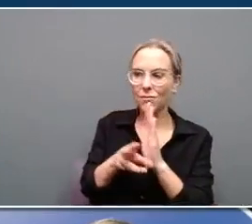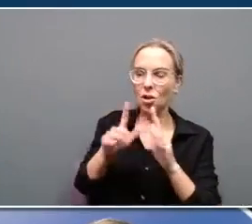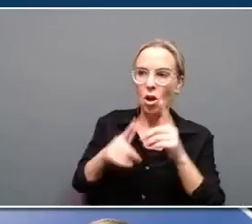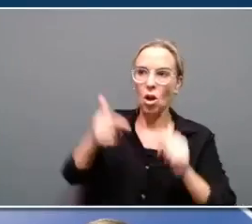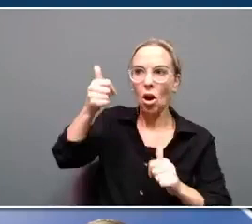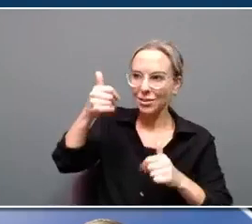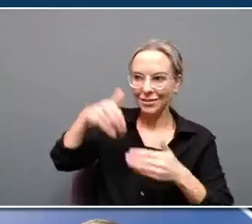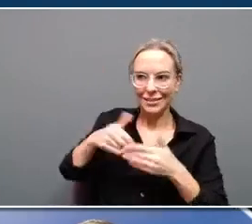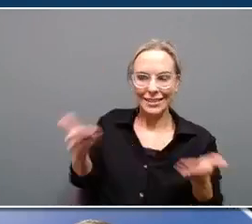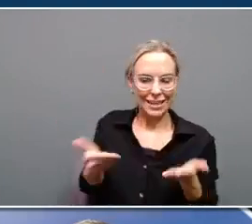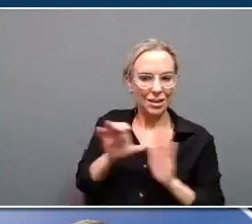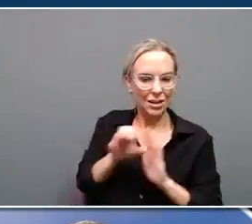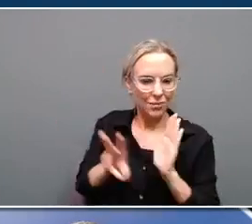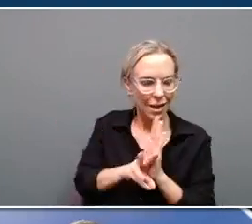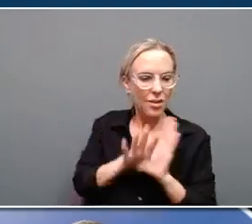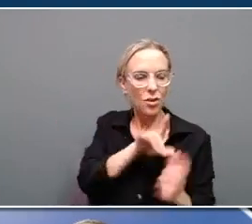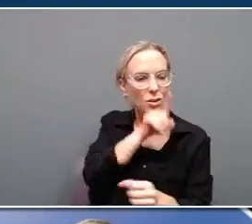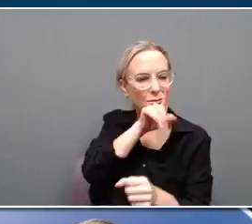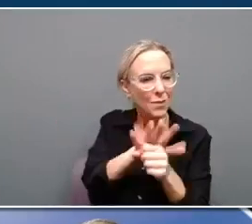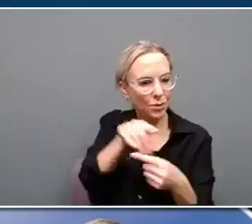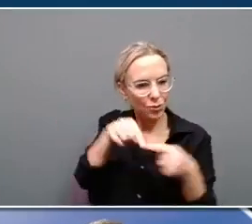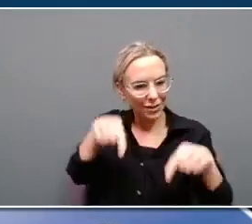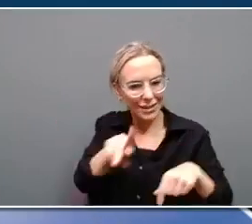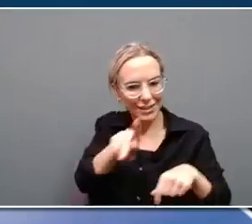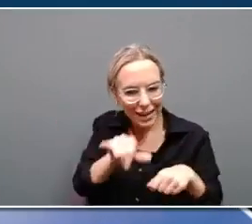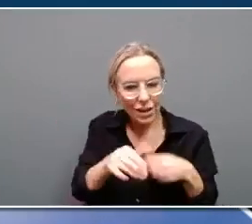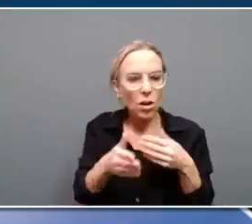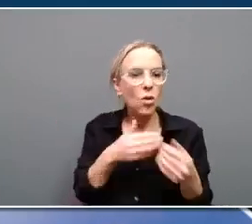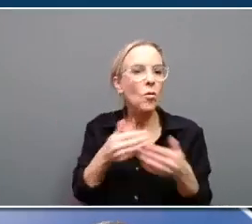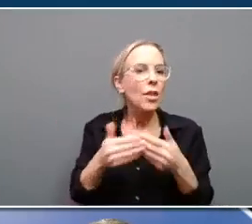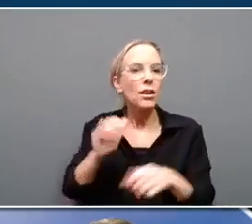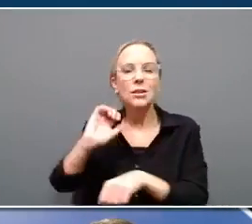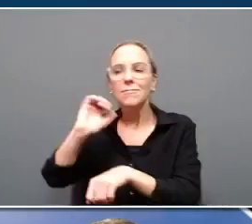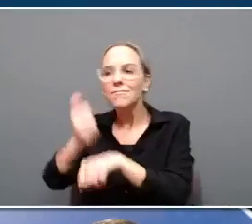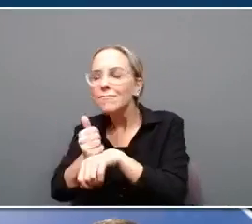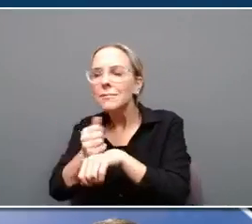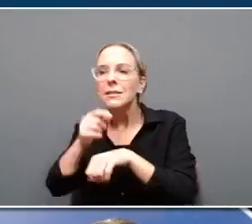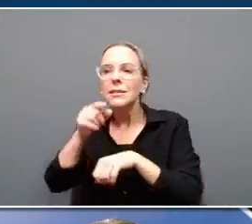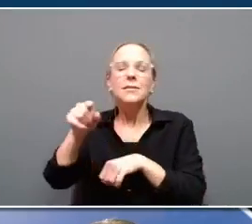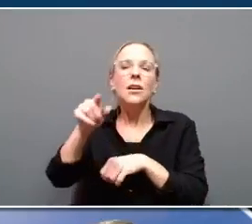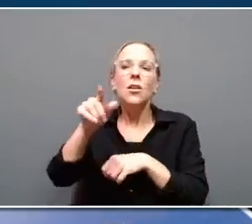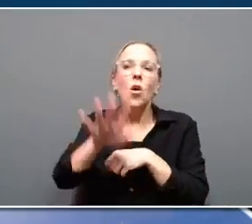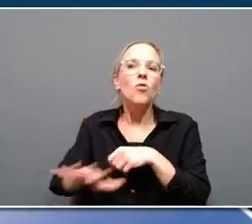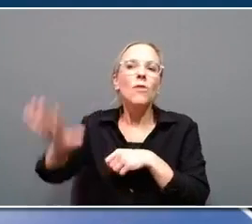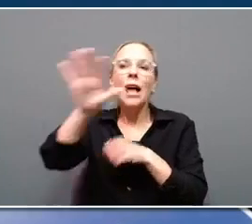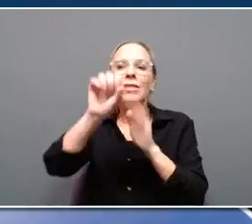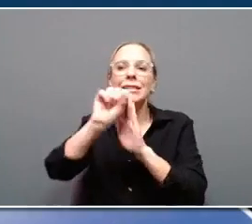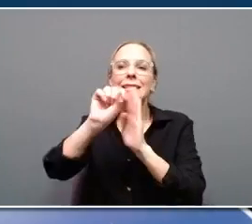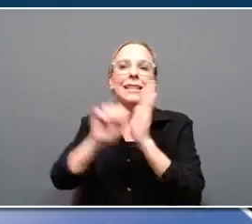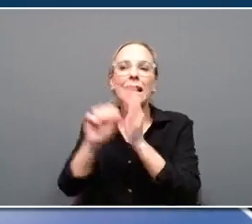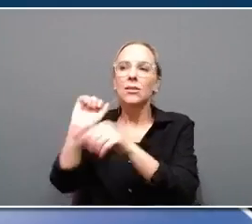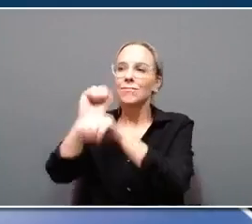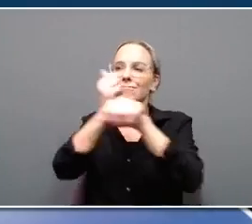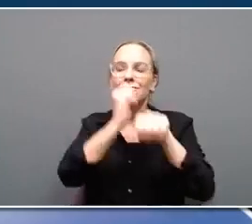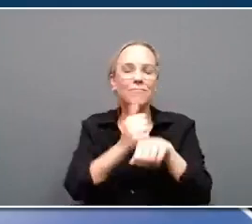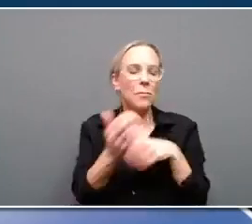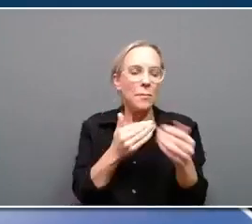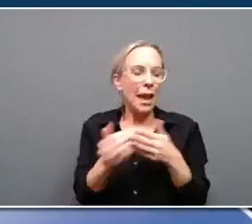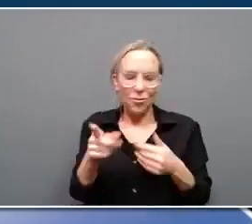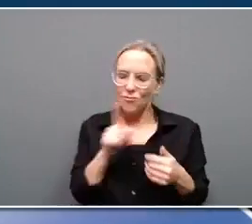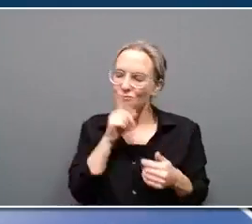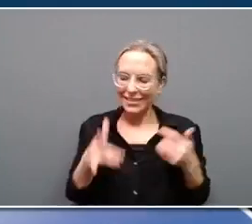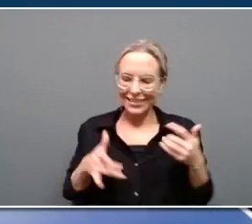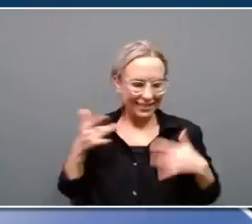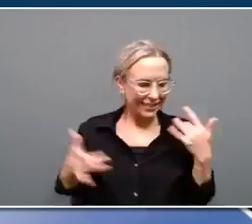Kentucky, whether it's in Gallatin facilities, this one, or around the state, is really exciting. Nucor is North